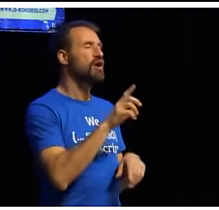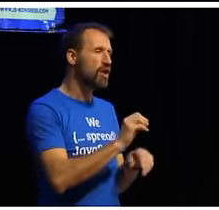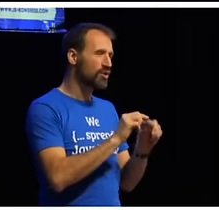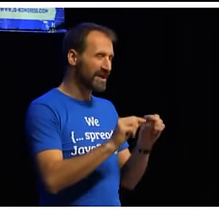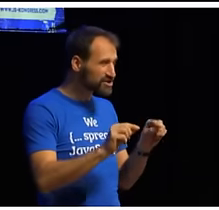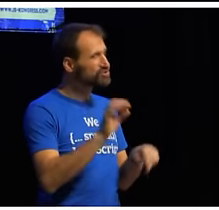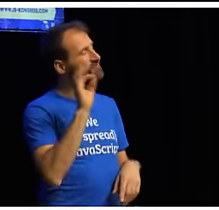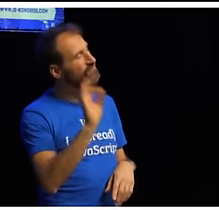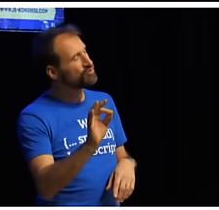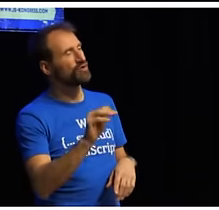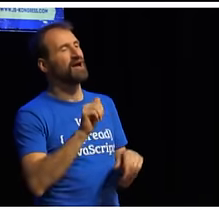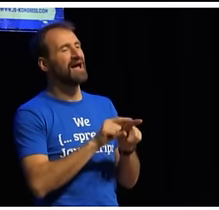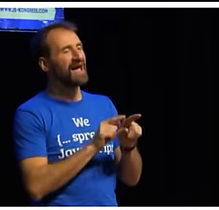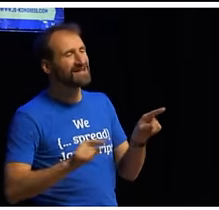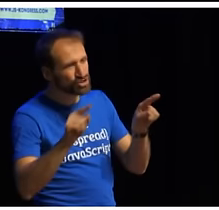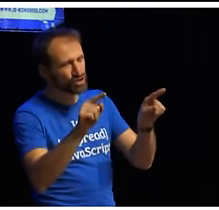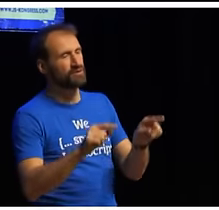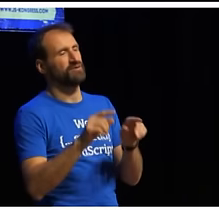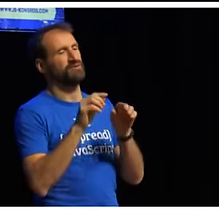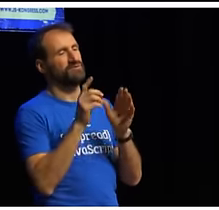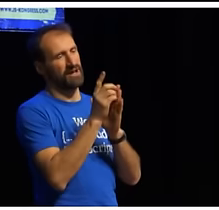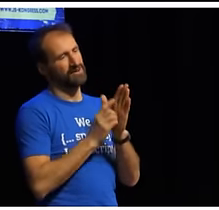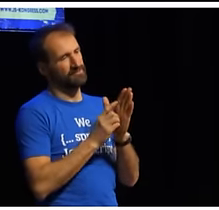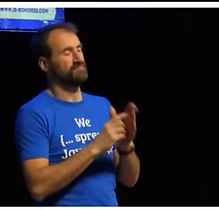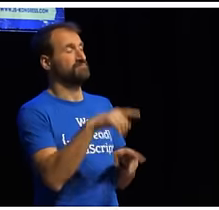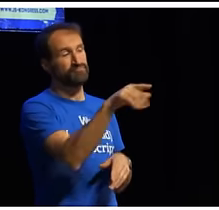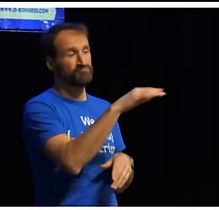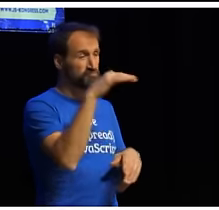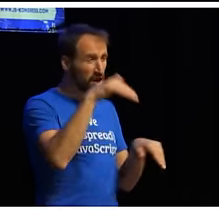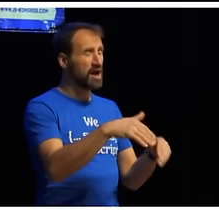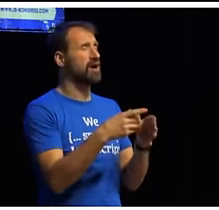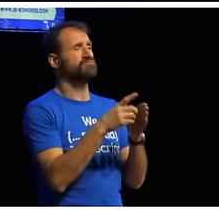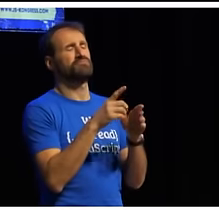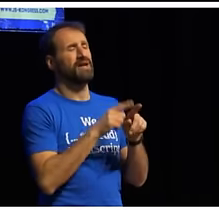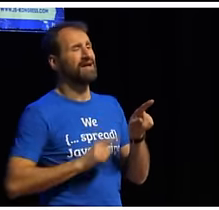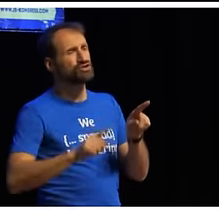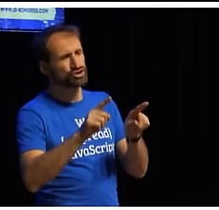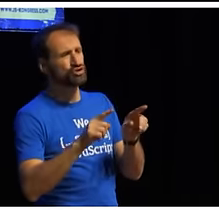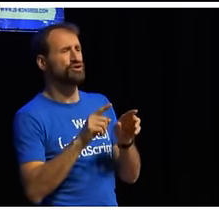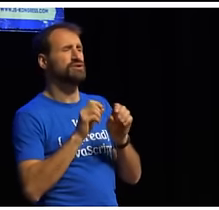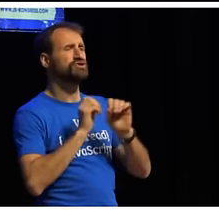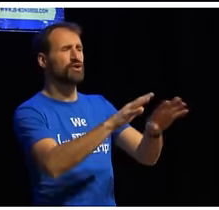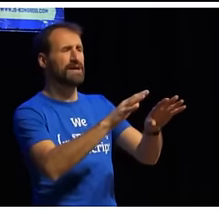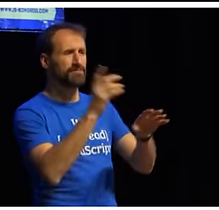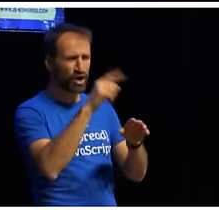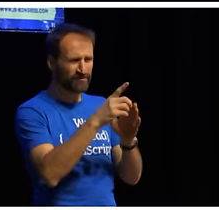that means when you have an async stream of data, like, for example, click events or,